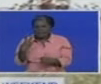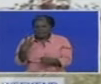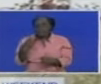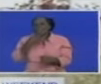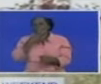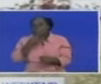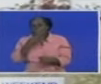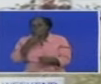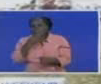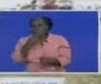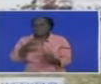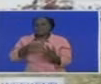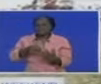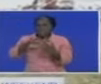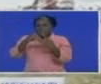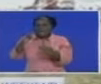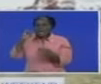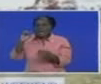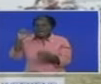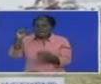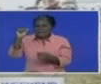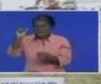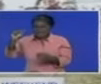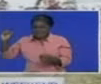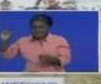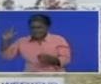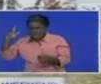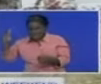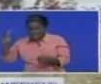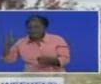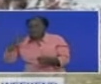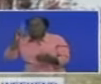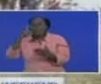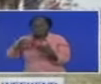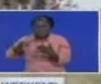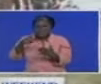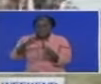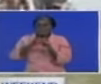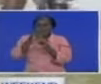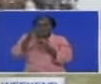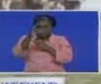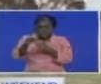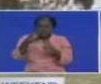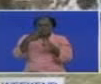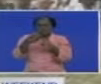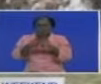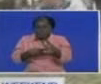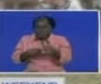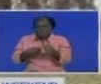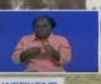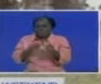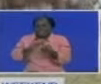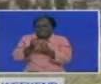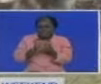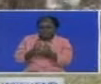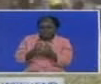race, 10,000 meter specialist Isaac Ori displayed great cross country running after leading the 12 kilometers from the gun to tape unchallenged.